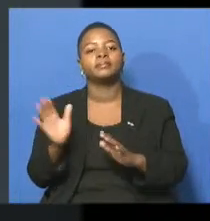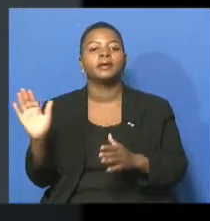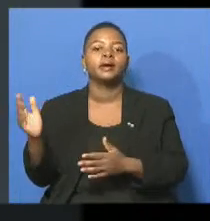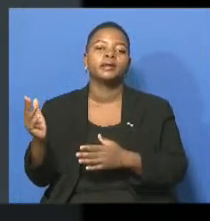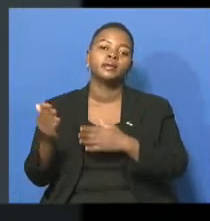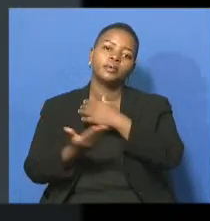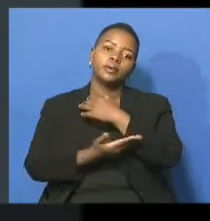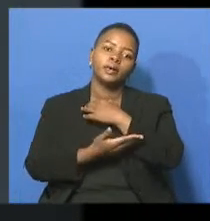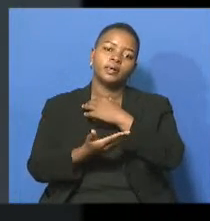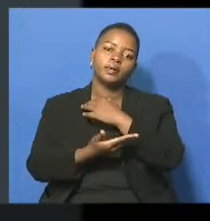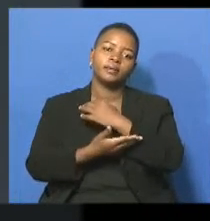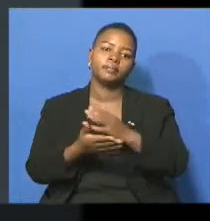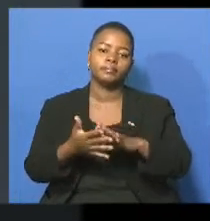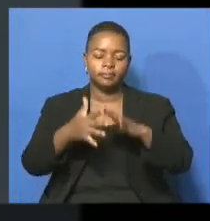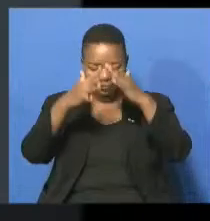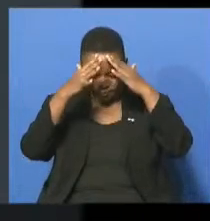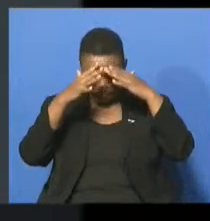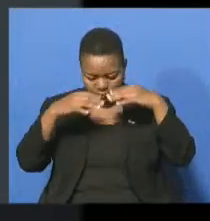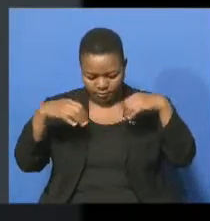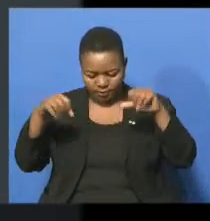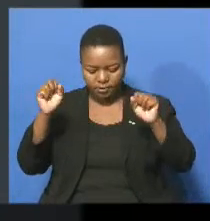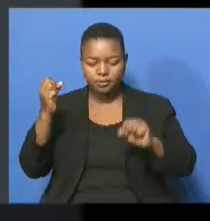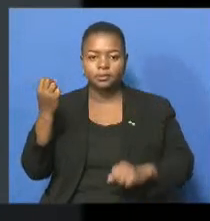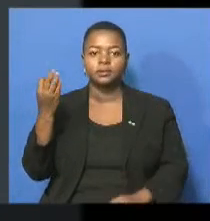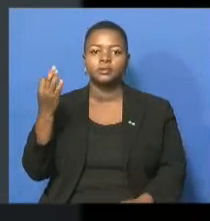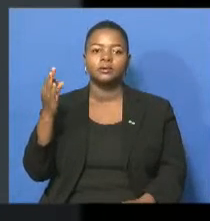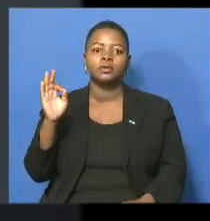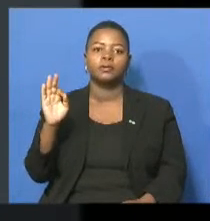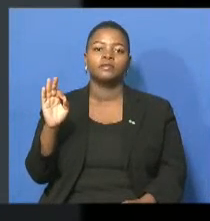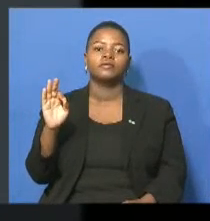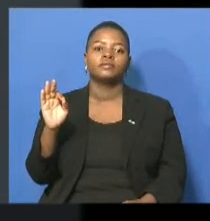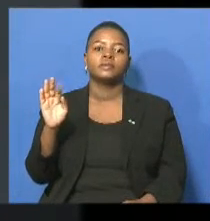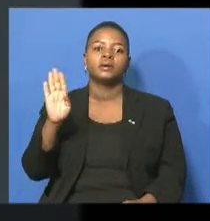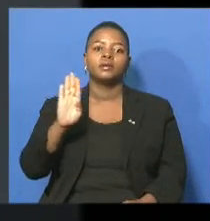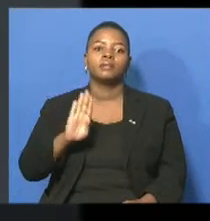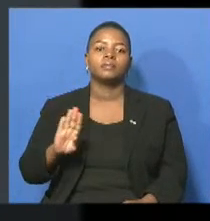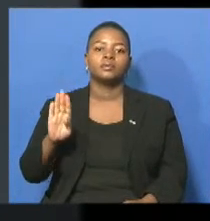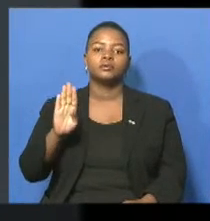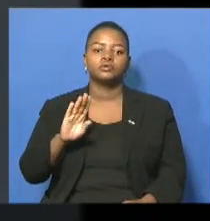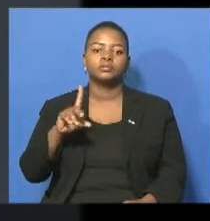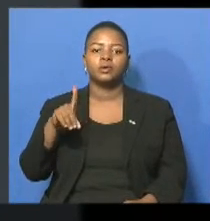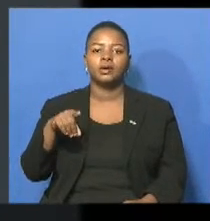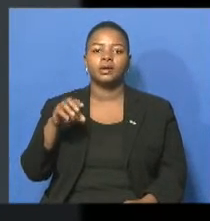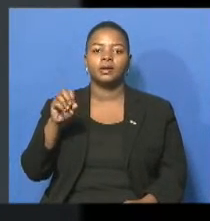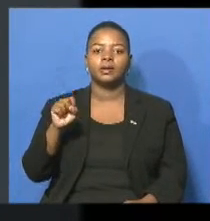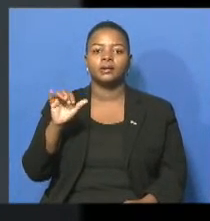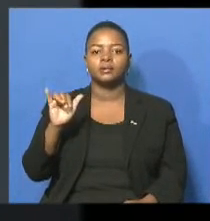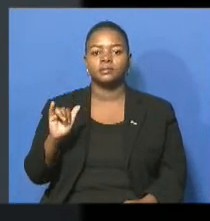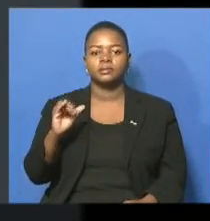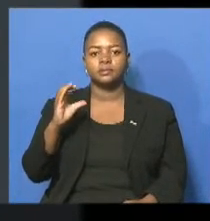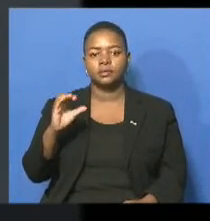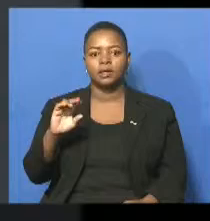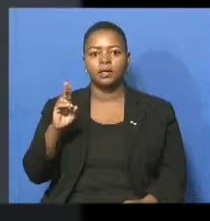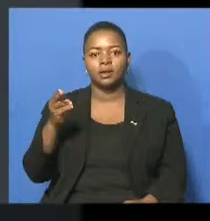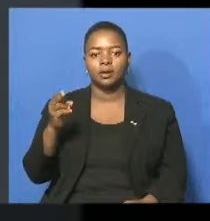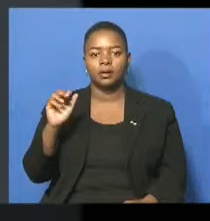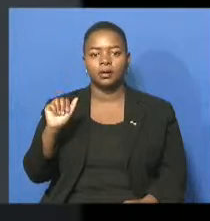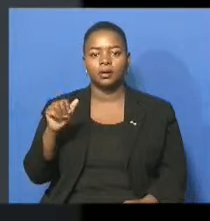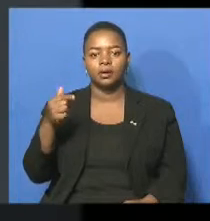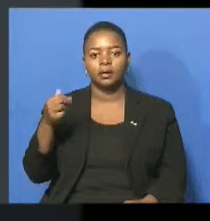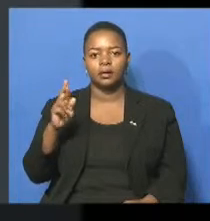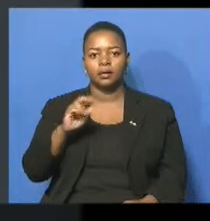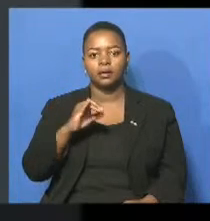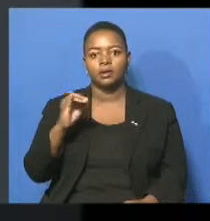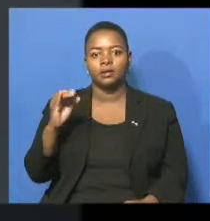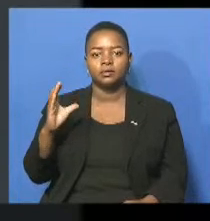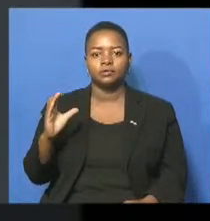front President of the Botswana Psychiatric Association, Dr.